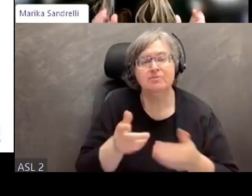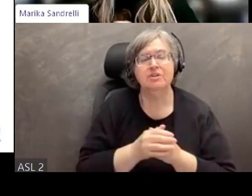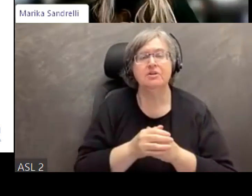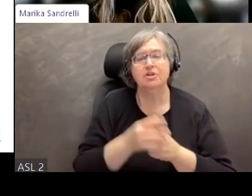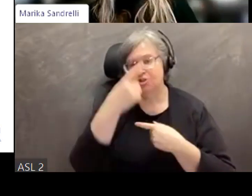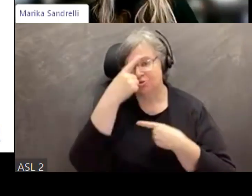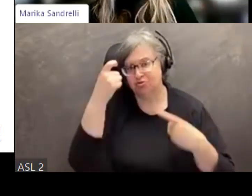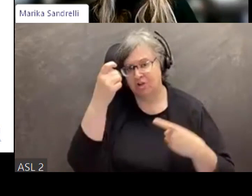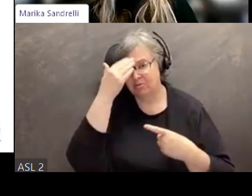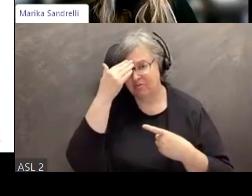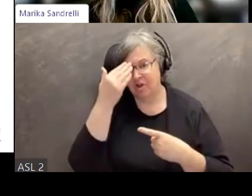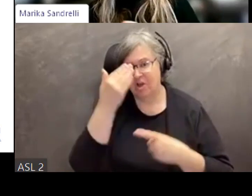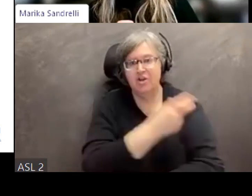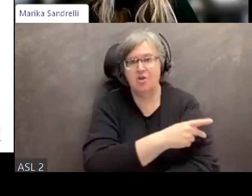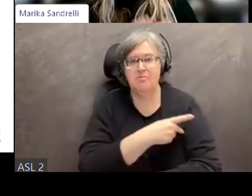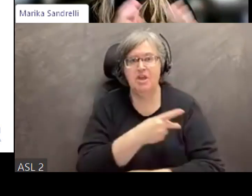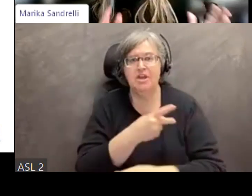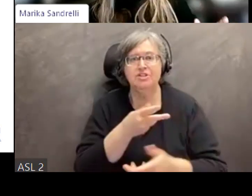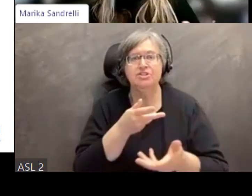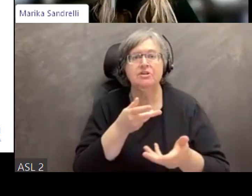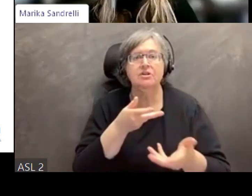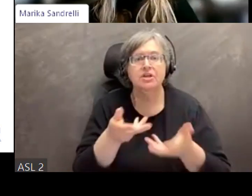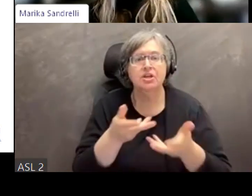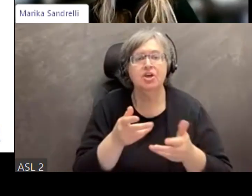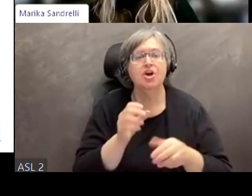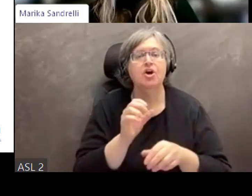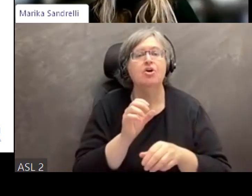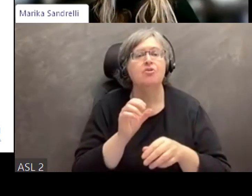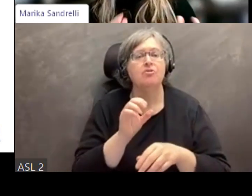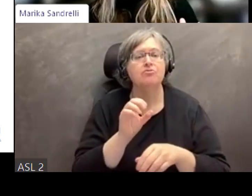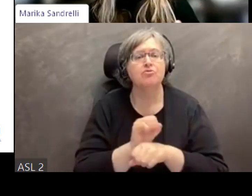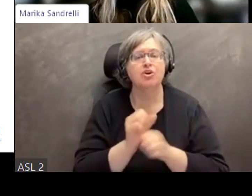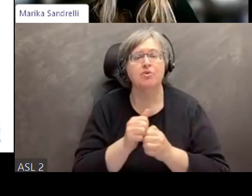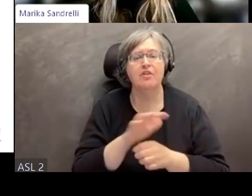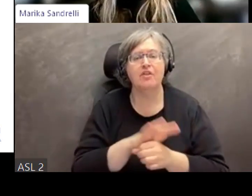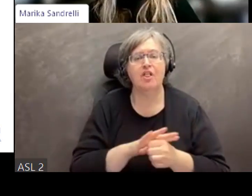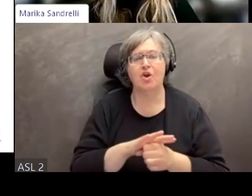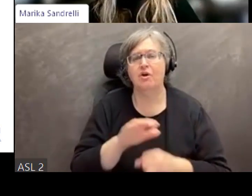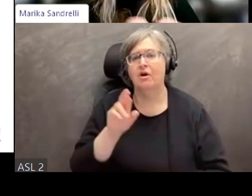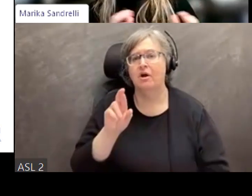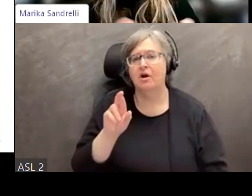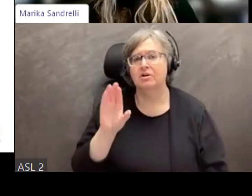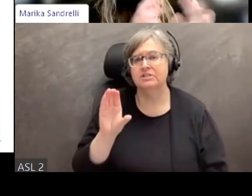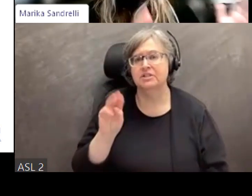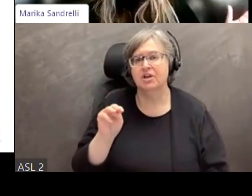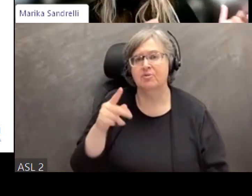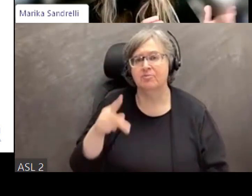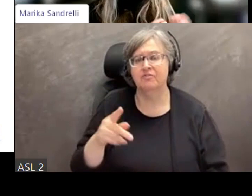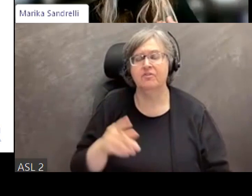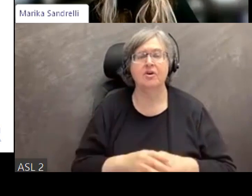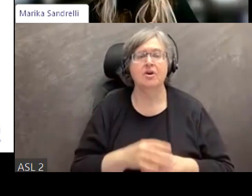resiliency informed patient engagement. We've been working with our local RCMP, and there's one